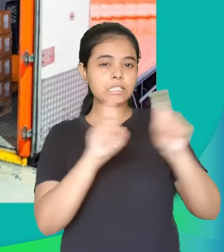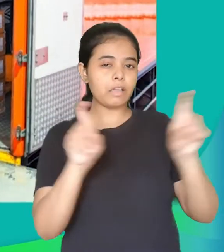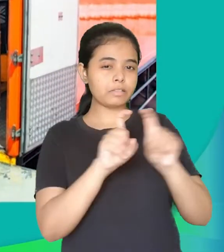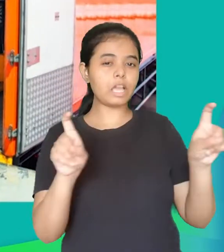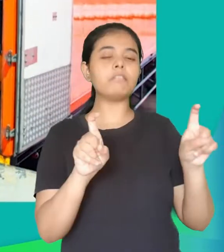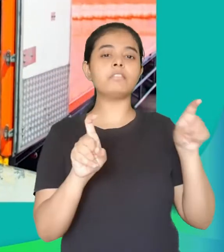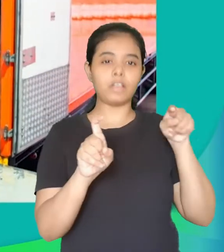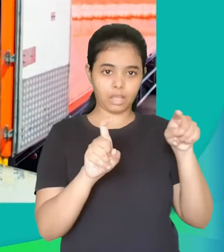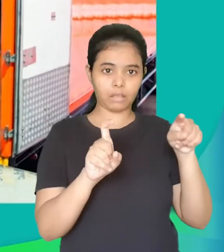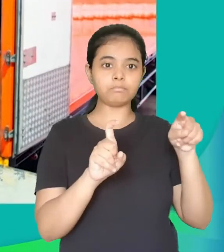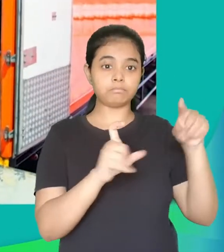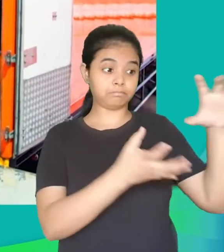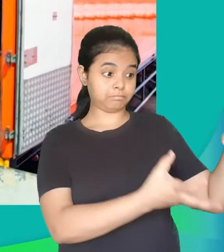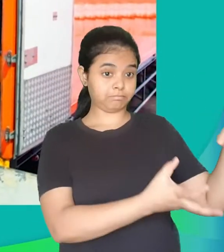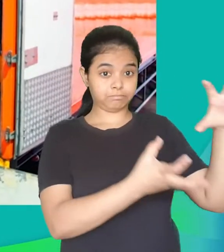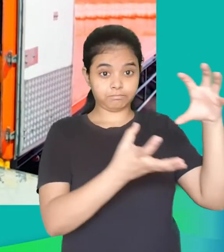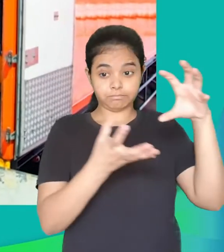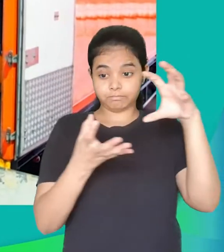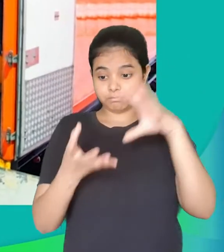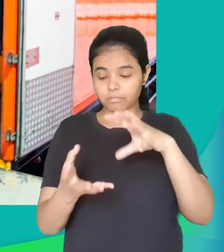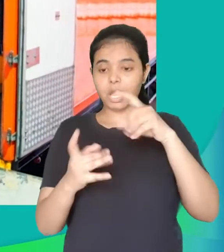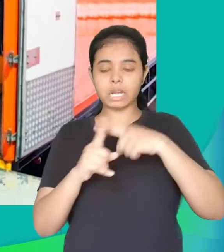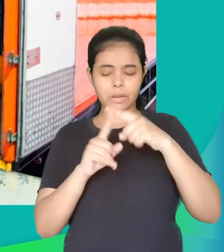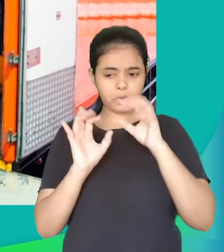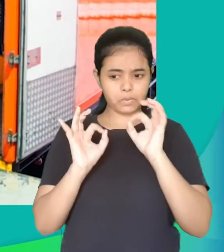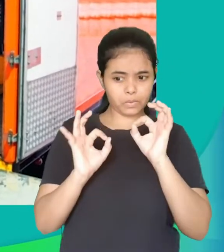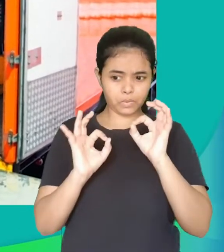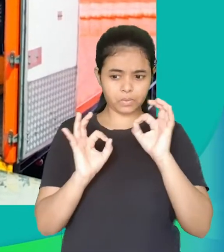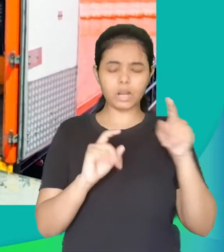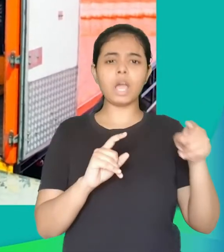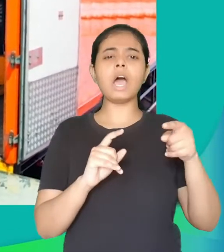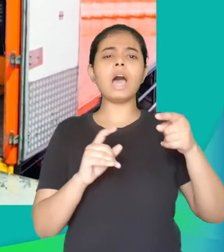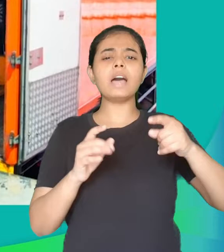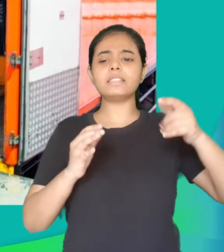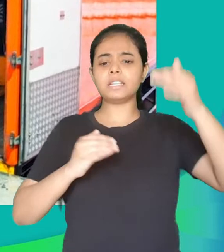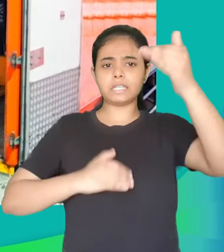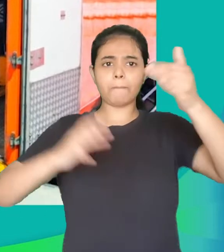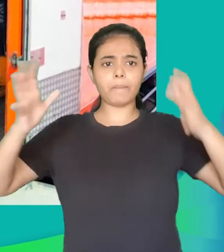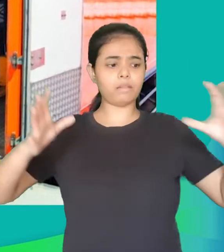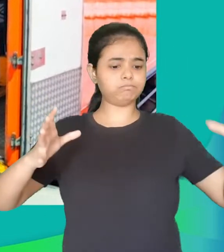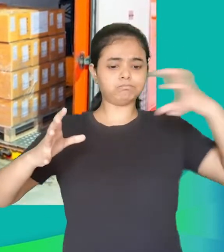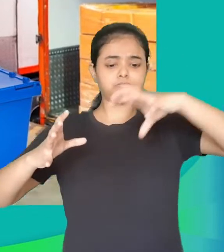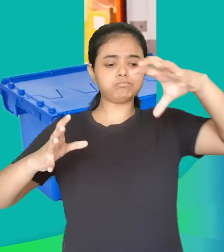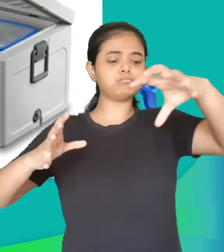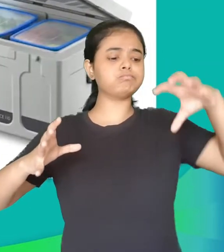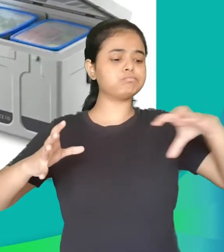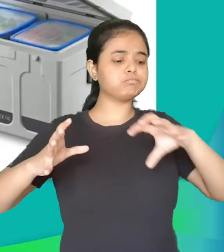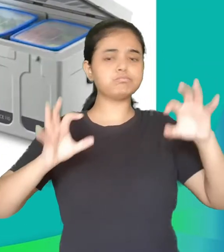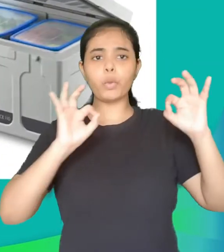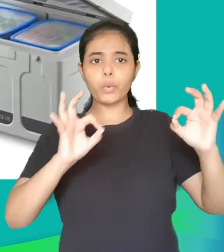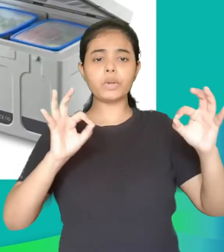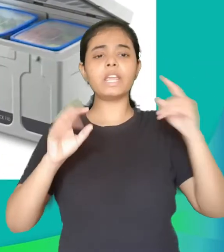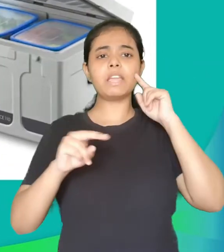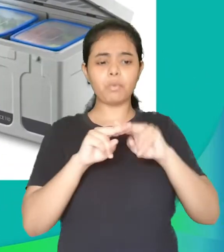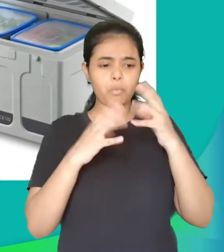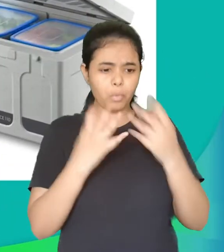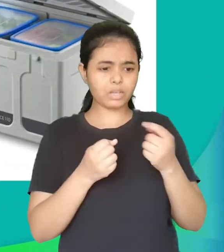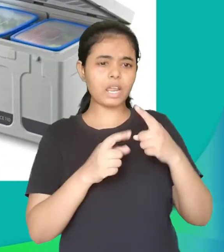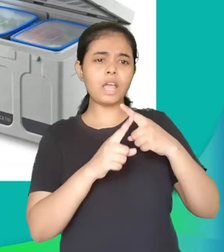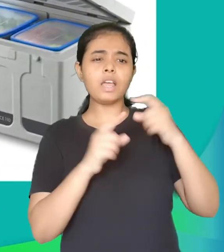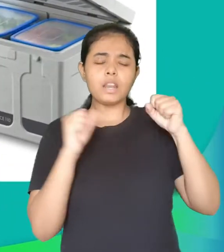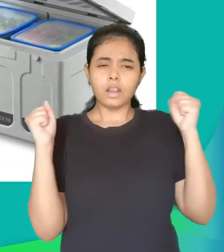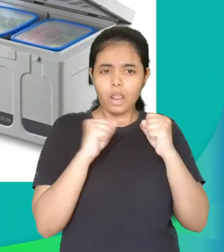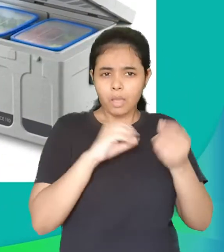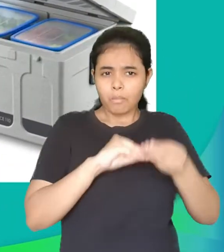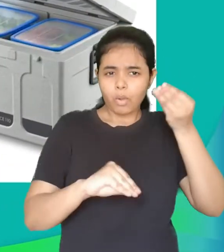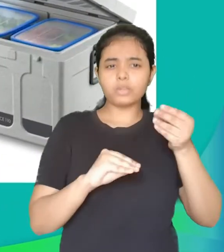be transported in clean and sanitized containers at an optimum temperature in insulated containers